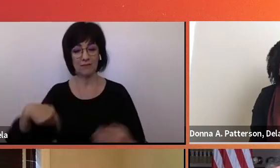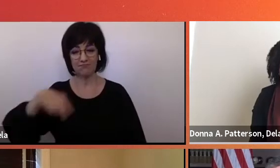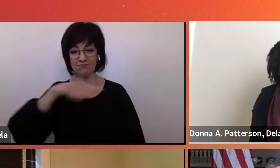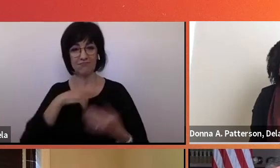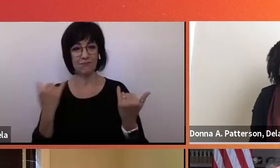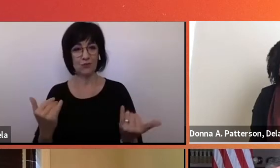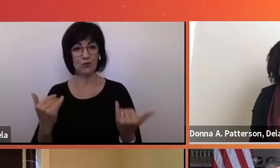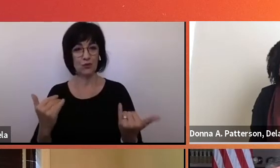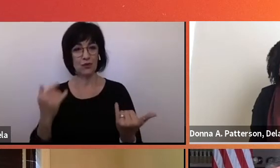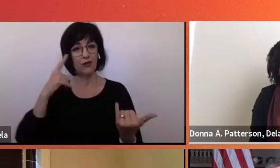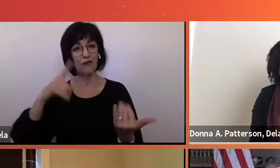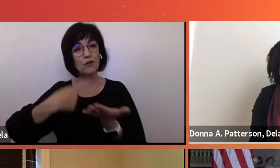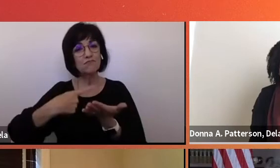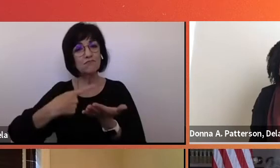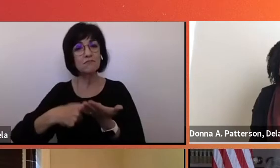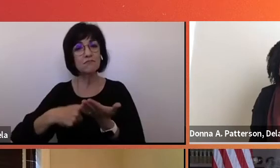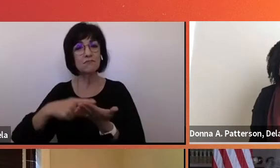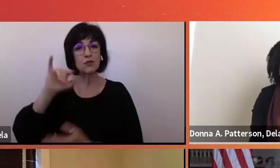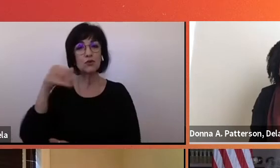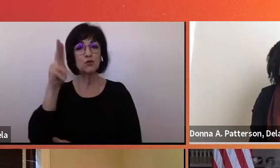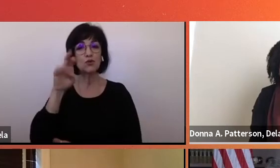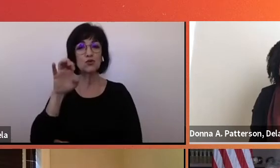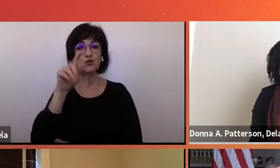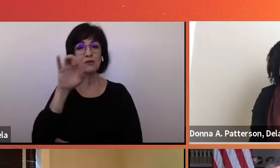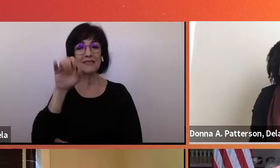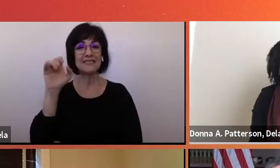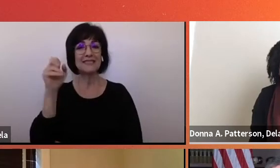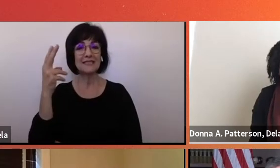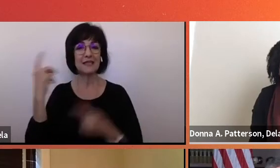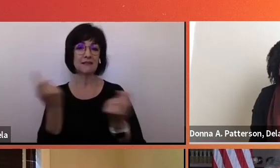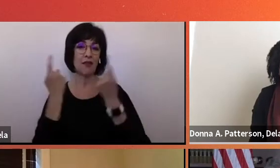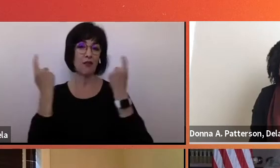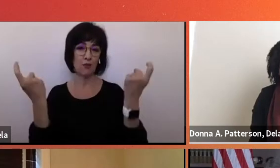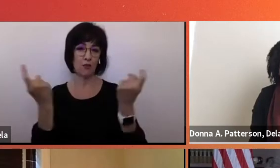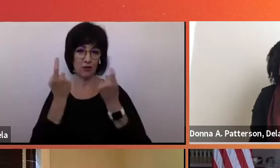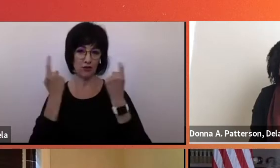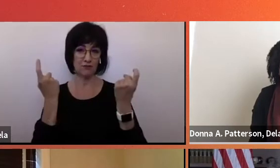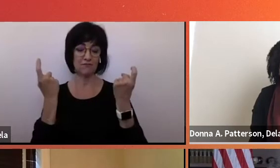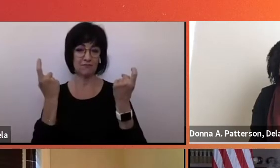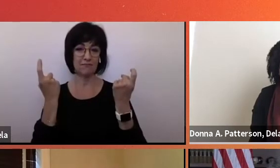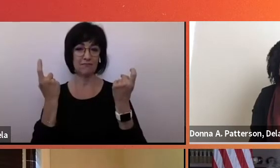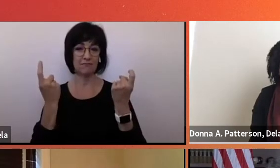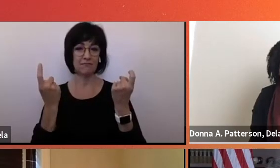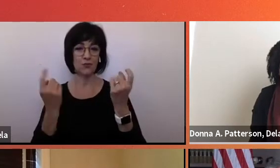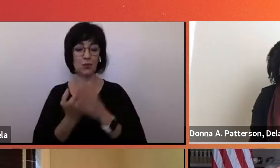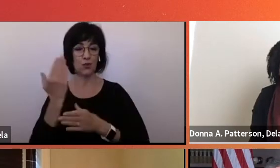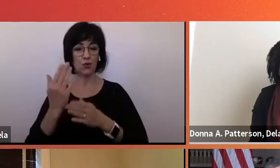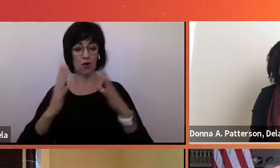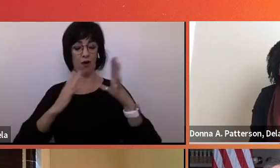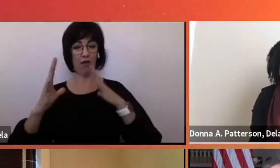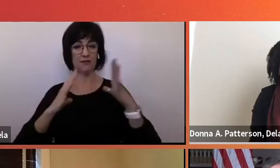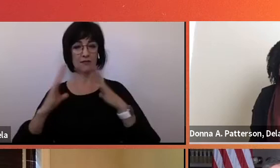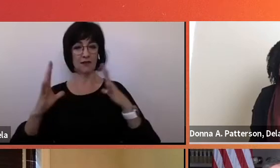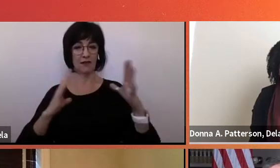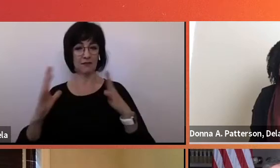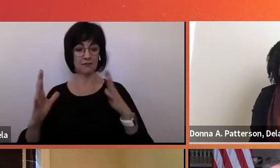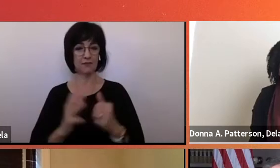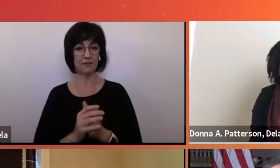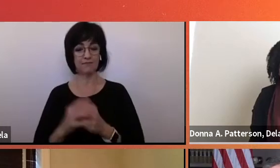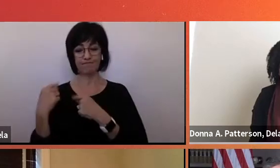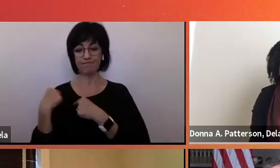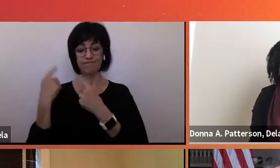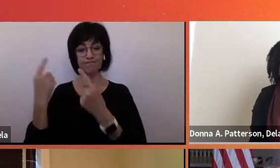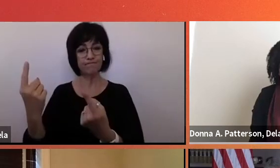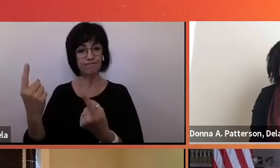Juneteenth celebration in our state. Over the last several weeks, we've seen protests